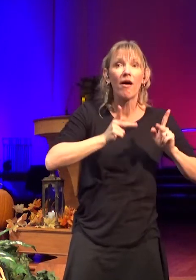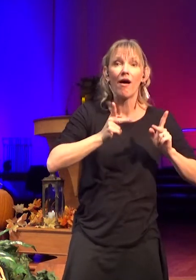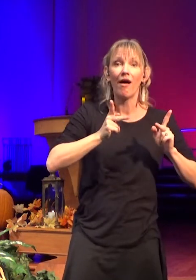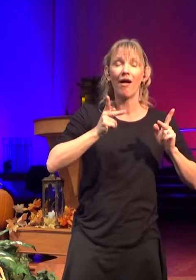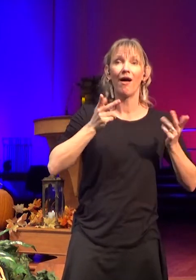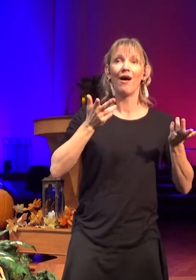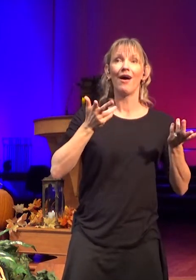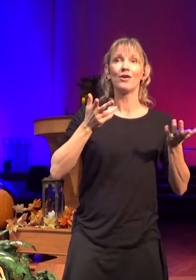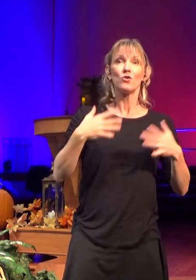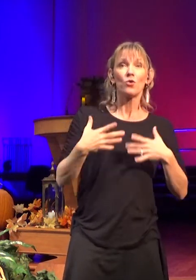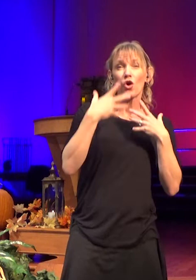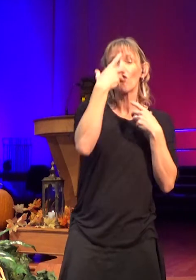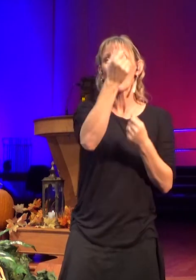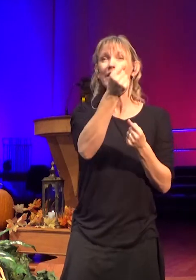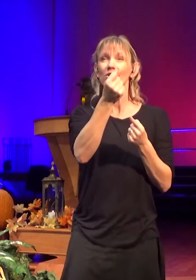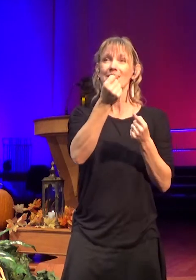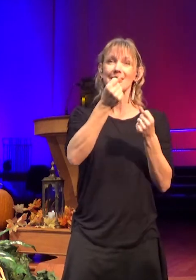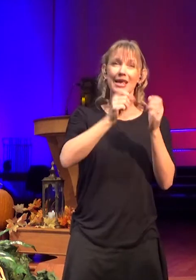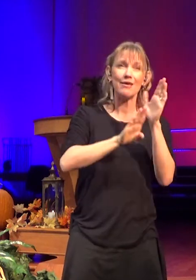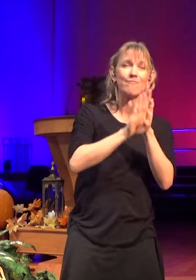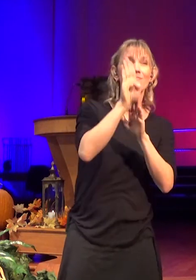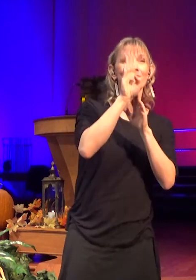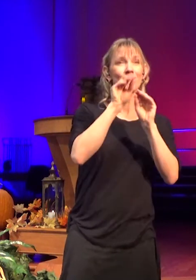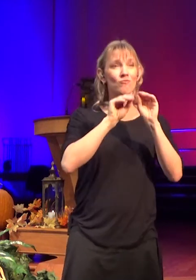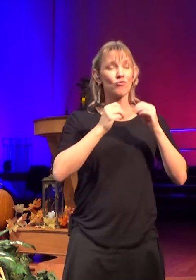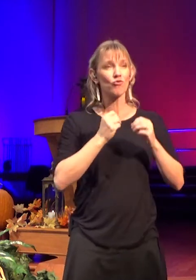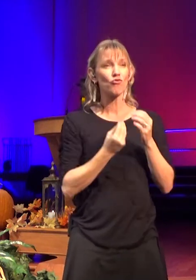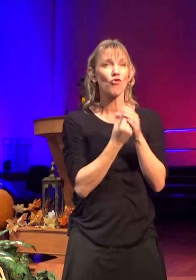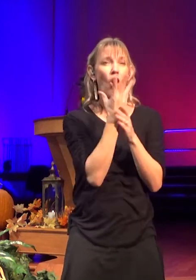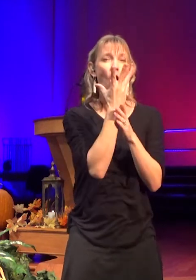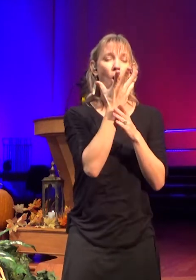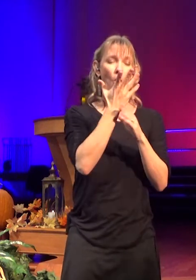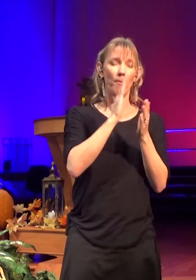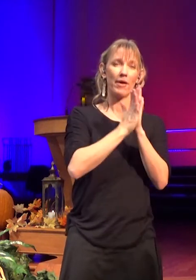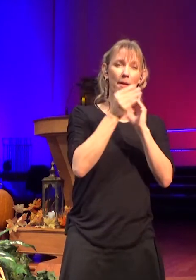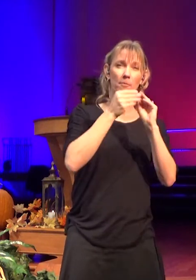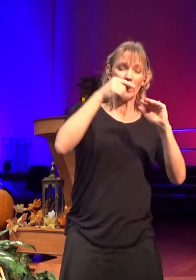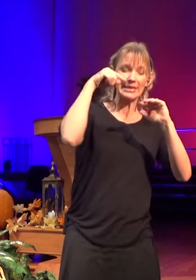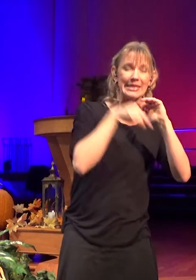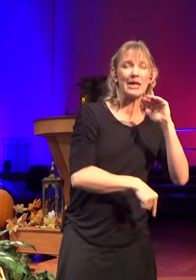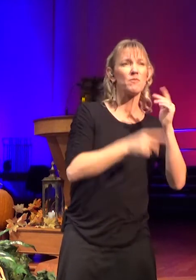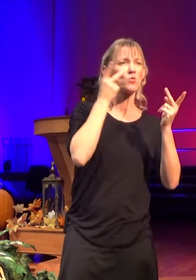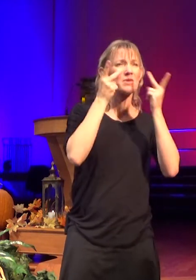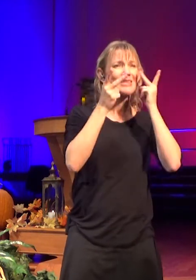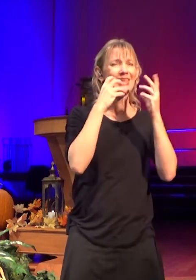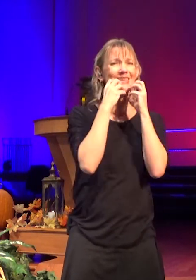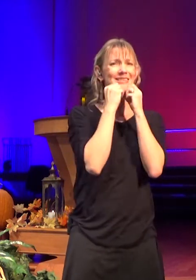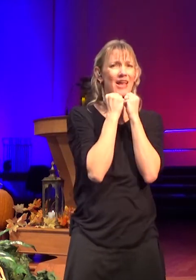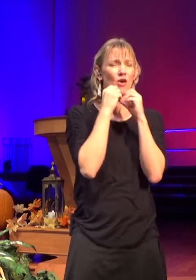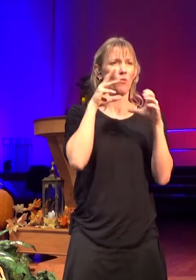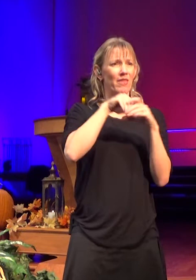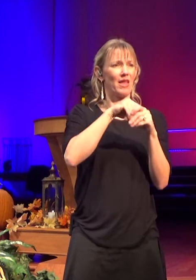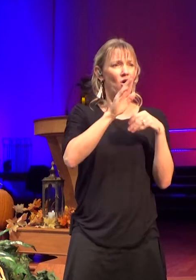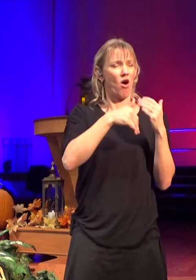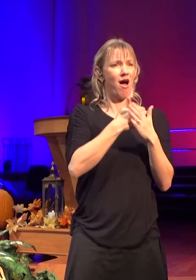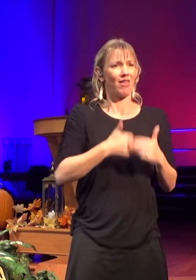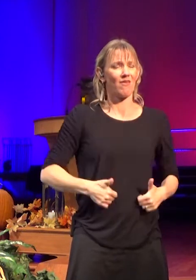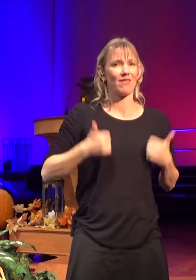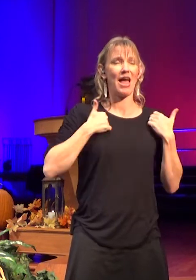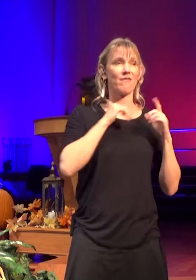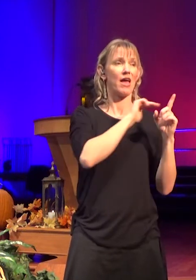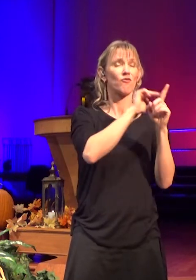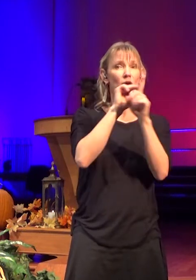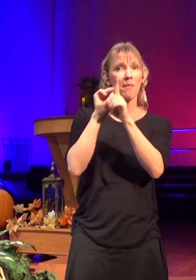to love the people we love, to courageously stretch and to grow and to deepen, to see the sacred in all of life